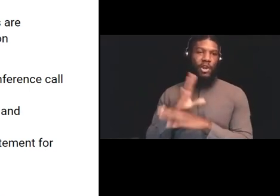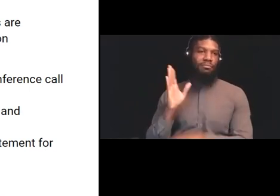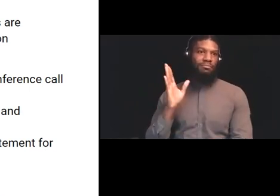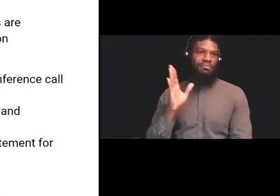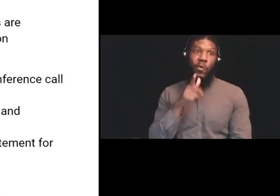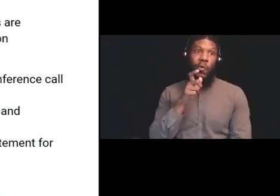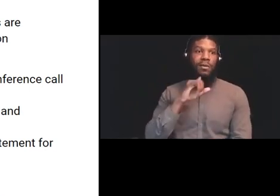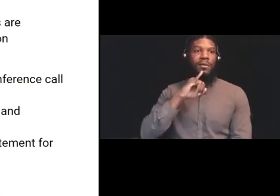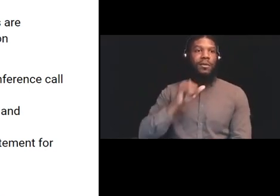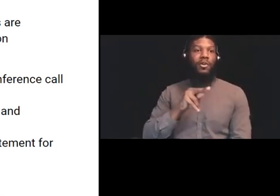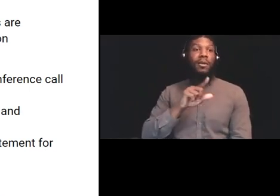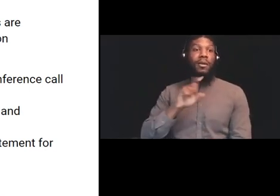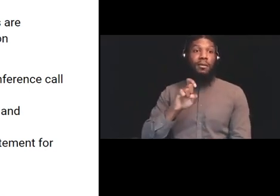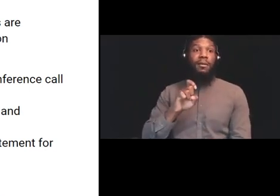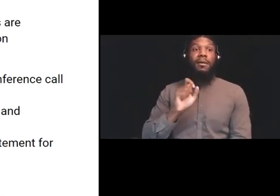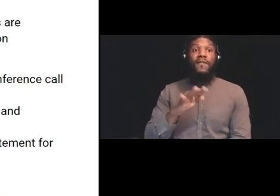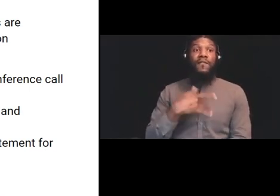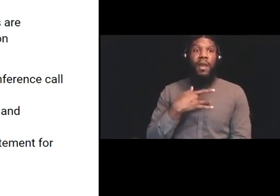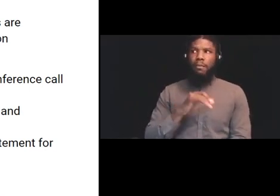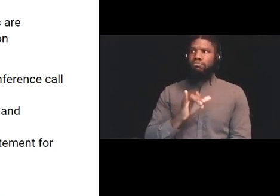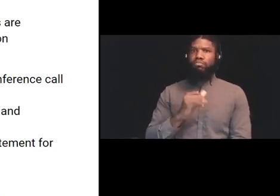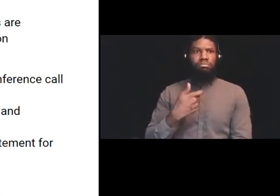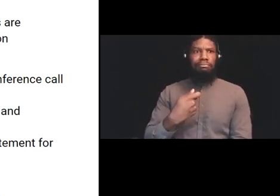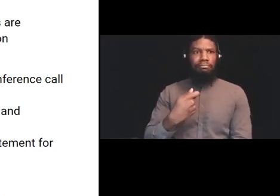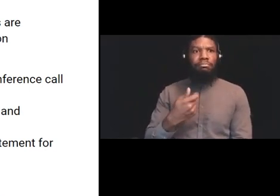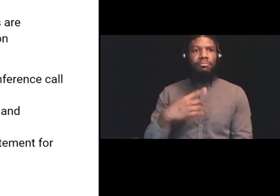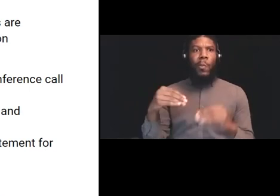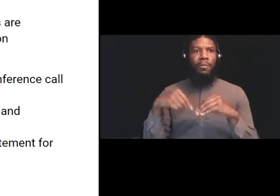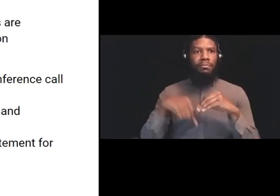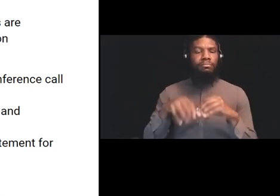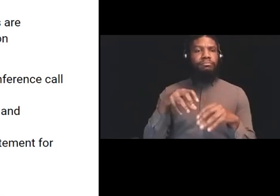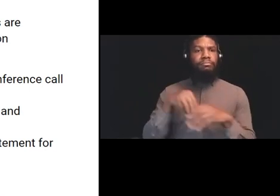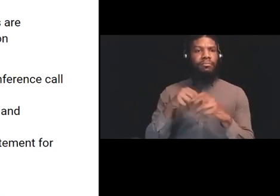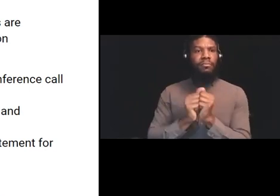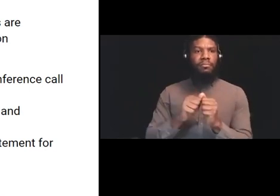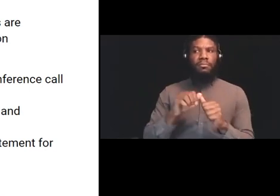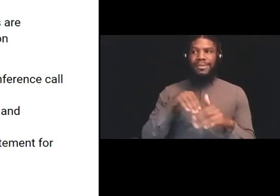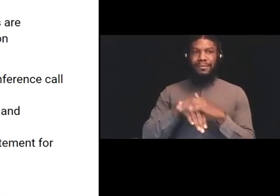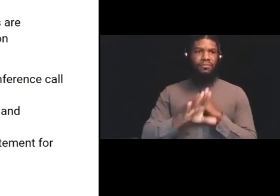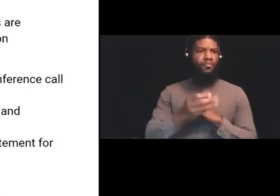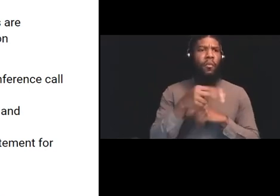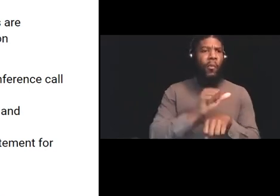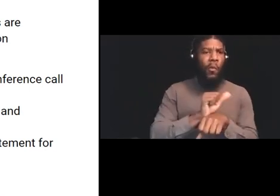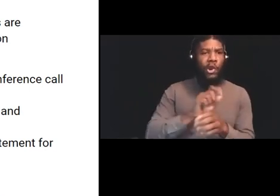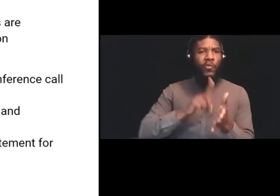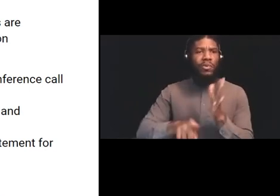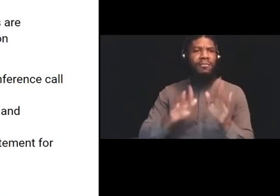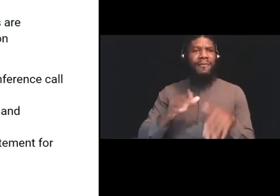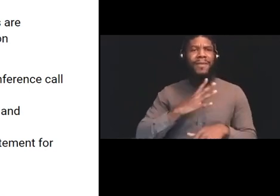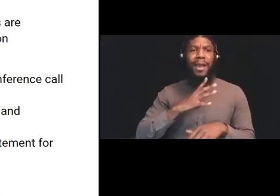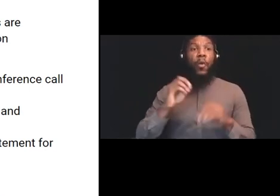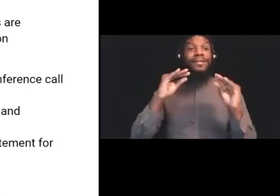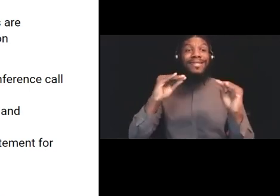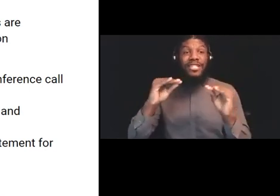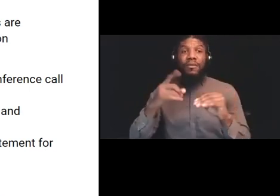with the conference sparks interest in doing more with accessibility in your own work, in your own research and teaching, or